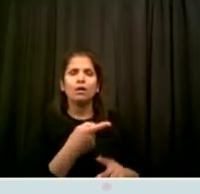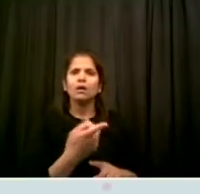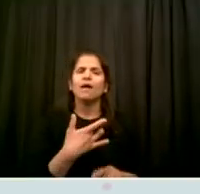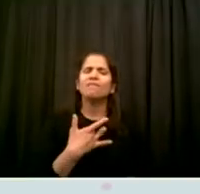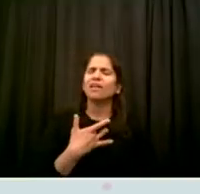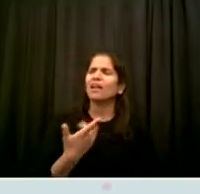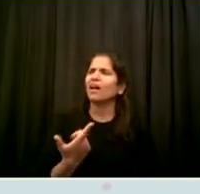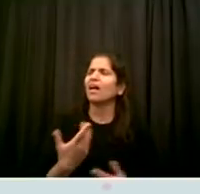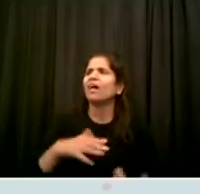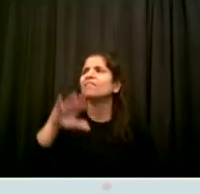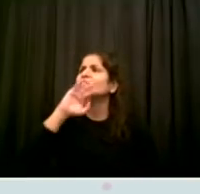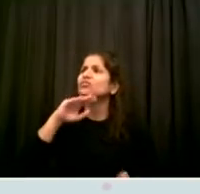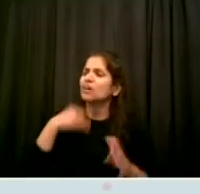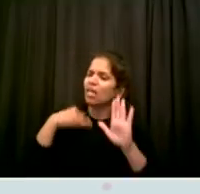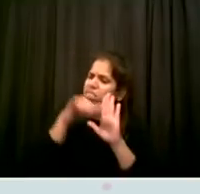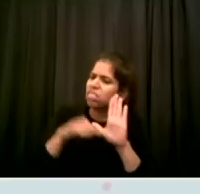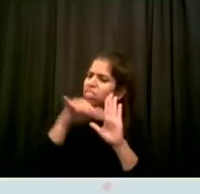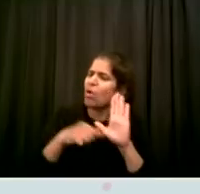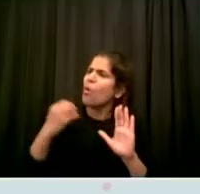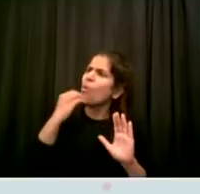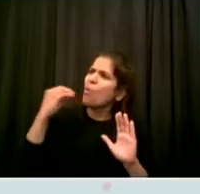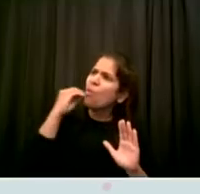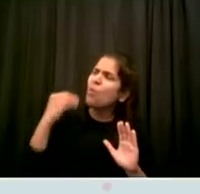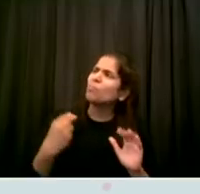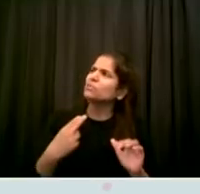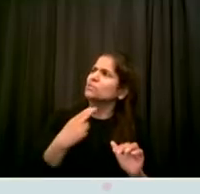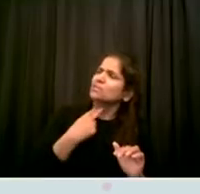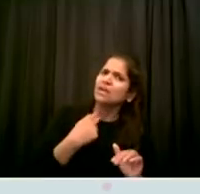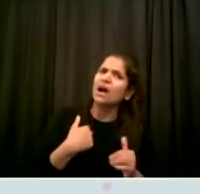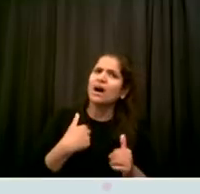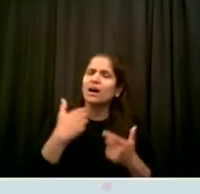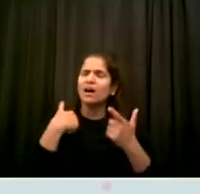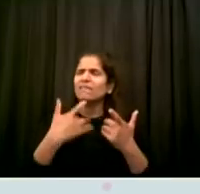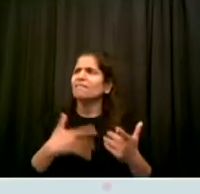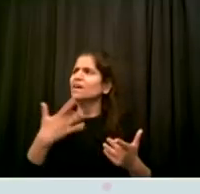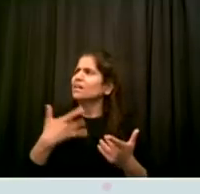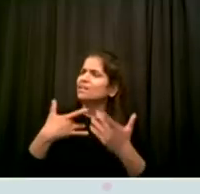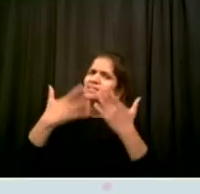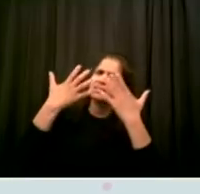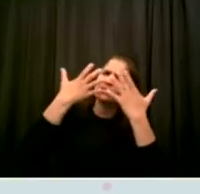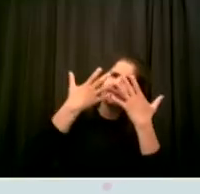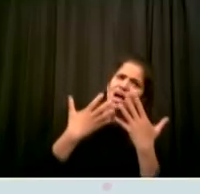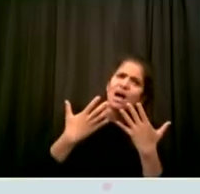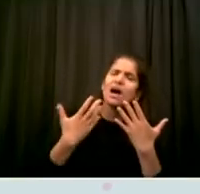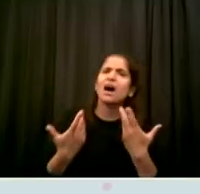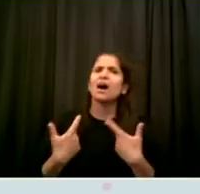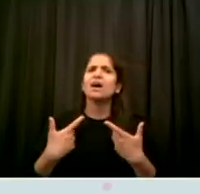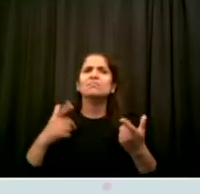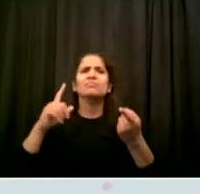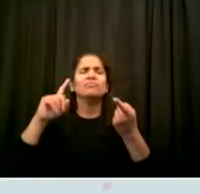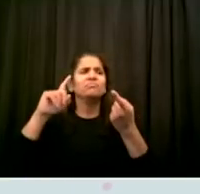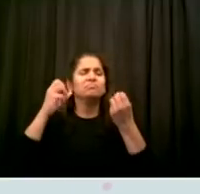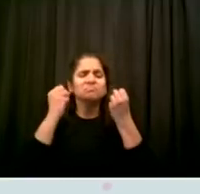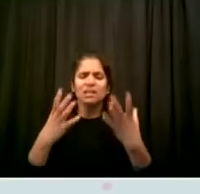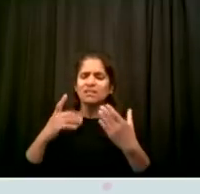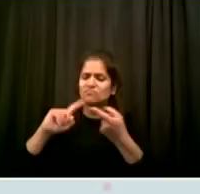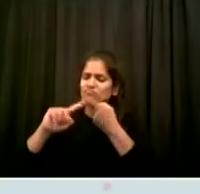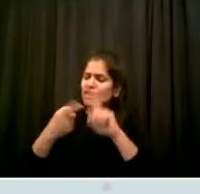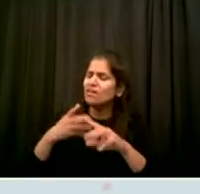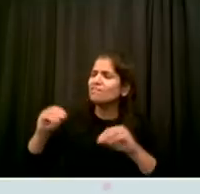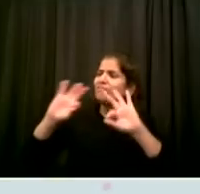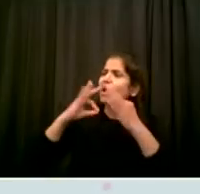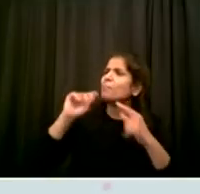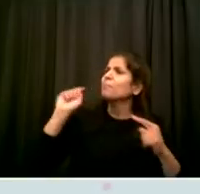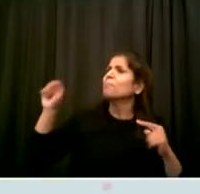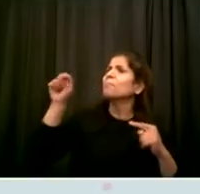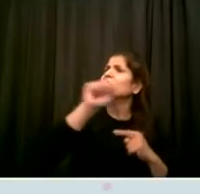they've lost. And the fact that it wasn't even possible to mourn properly in the middle of this crisis. People are carrying a weight. It's a very